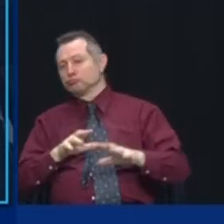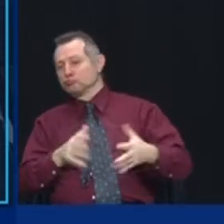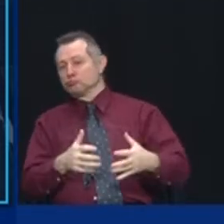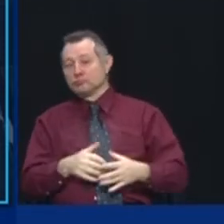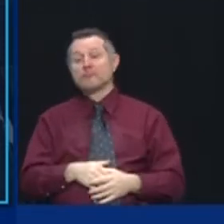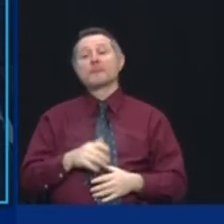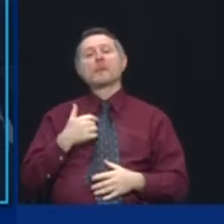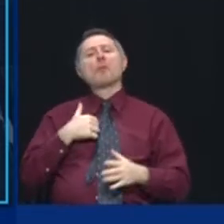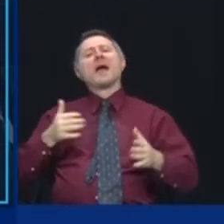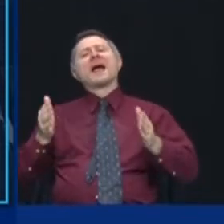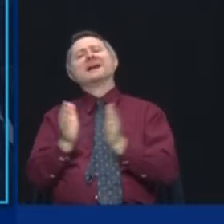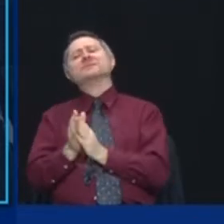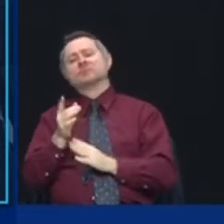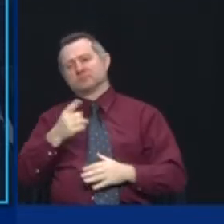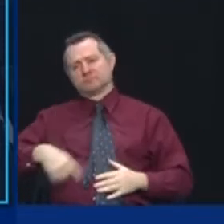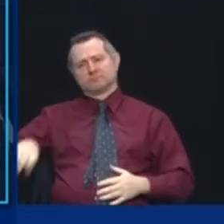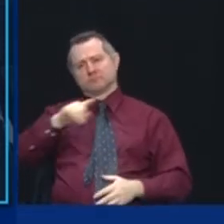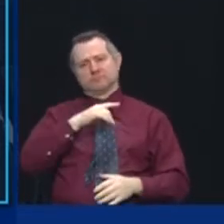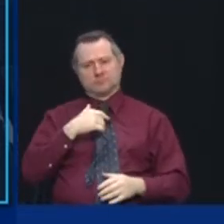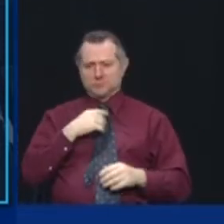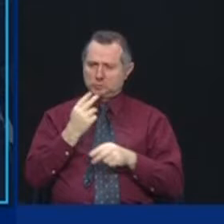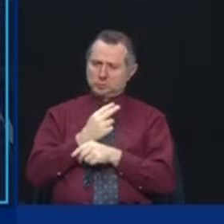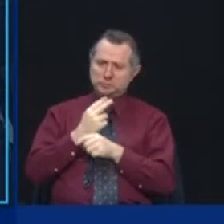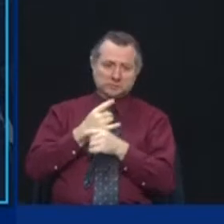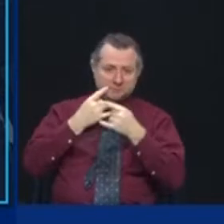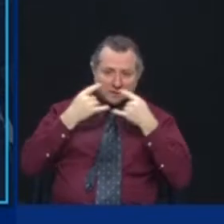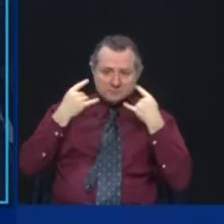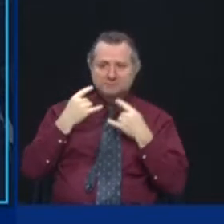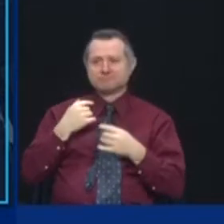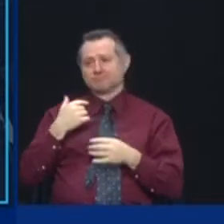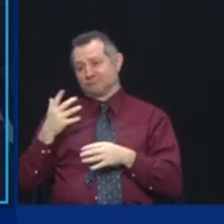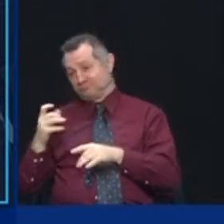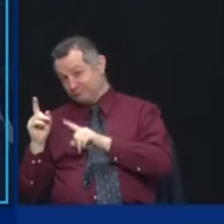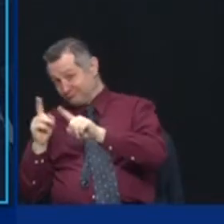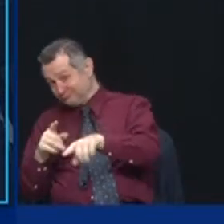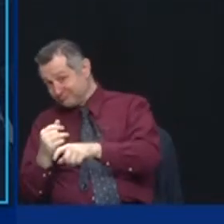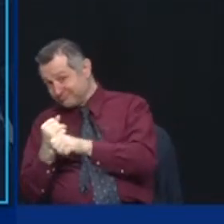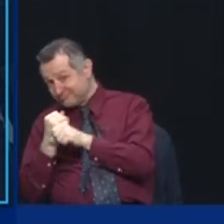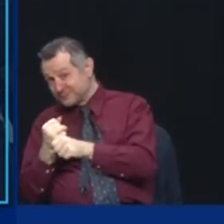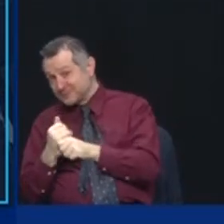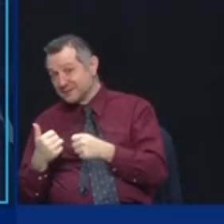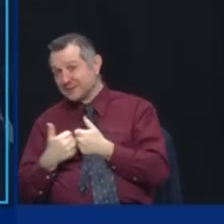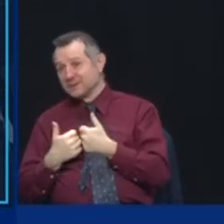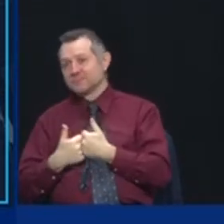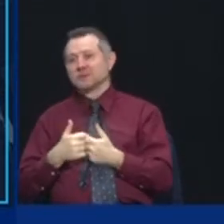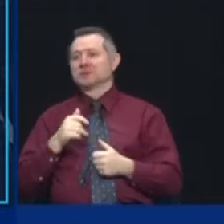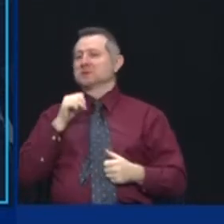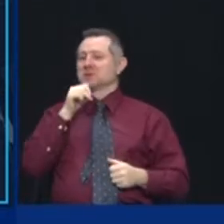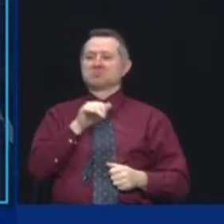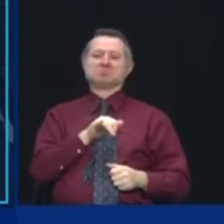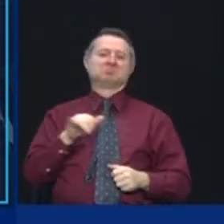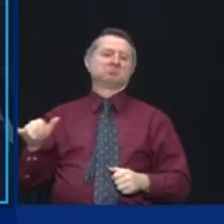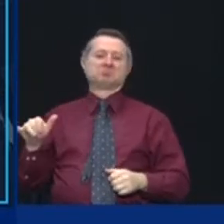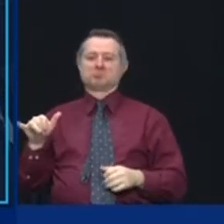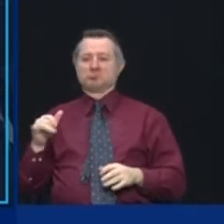to wear masks, but you attend the ball game like you attended the ball game 2 years